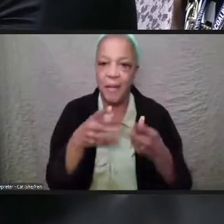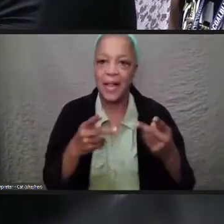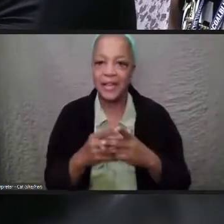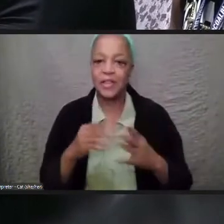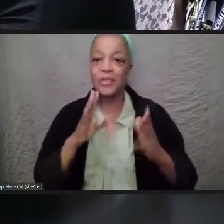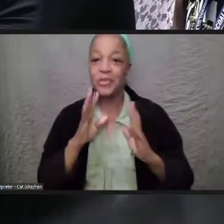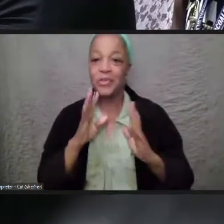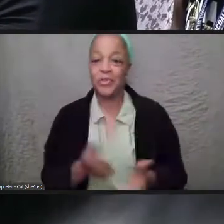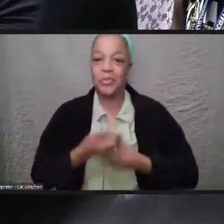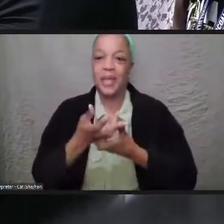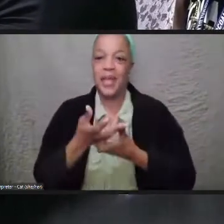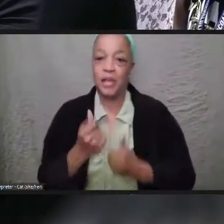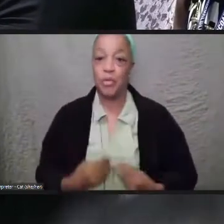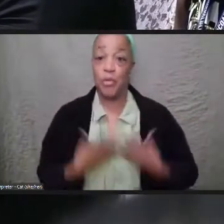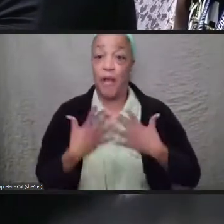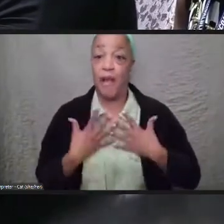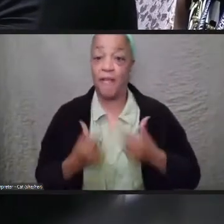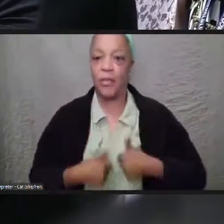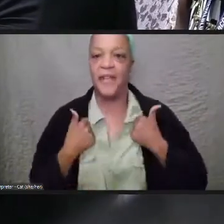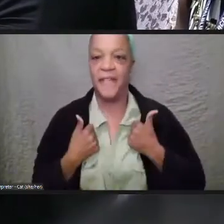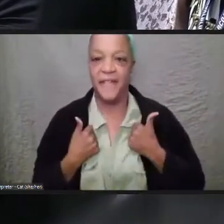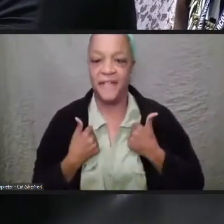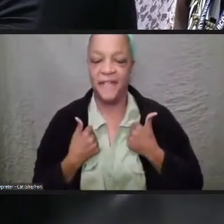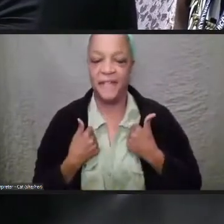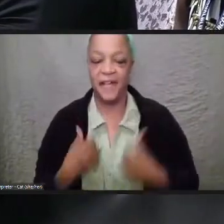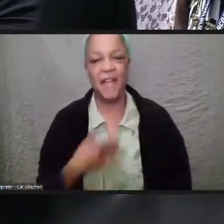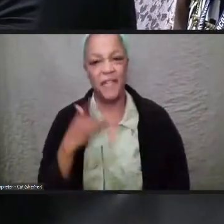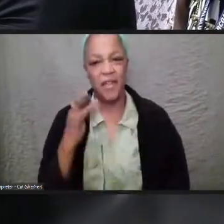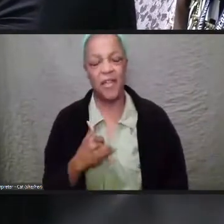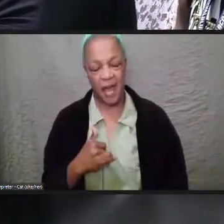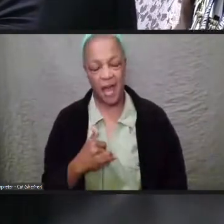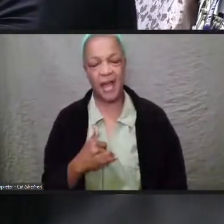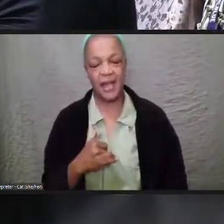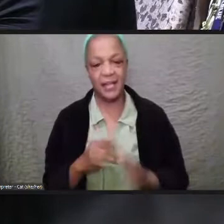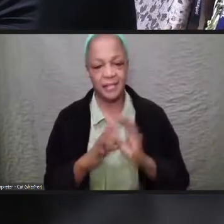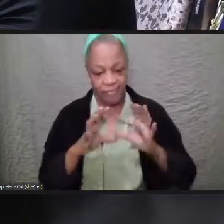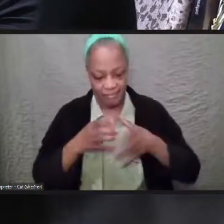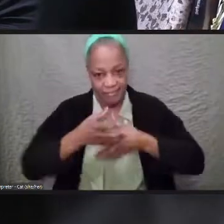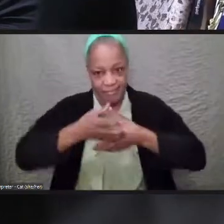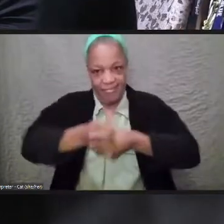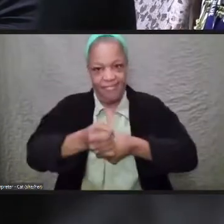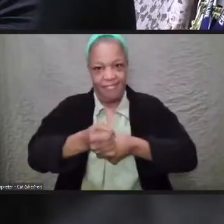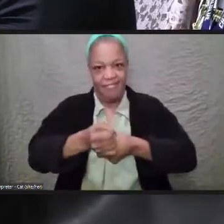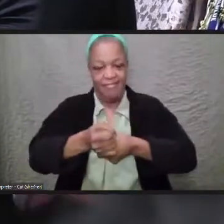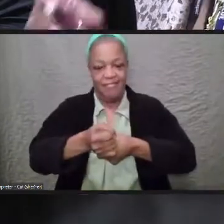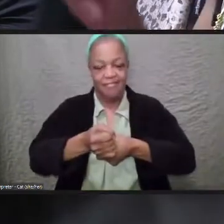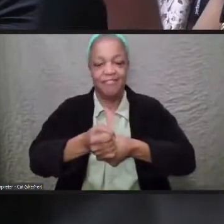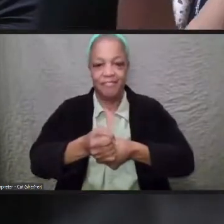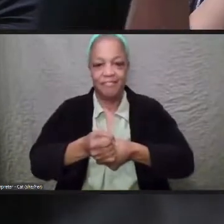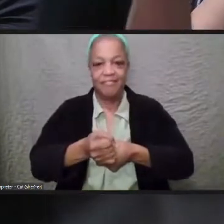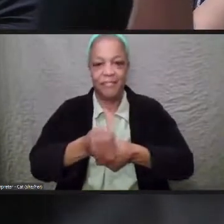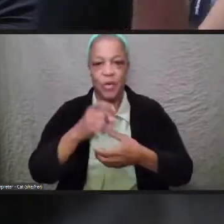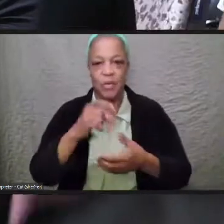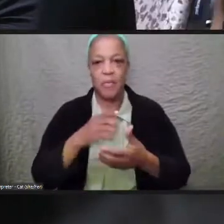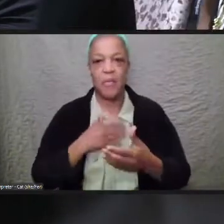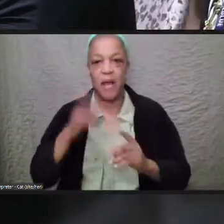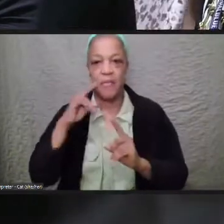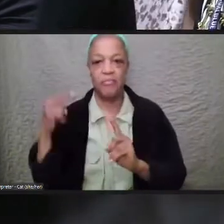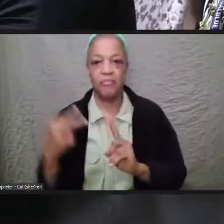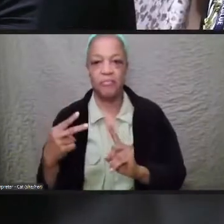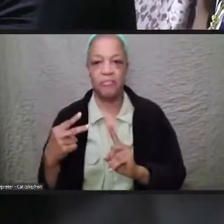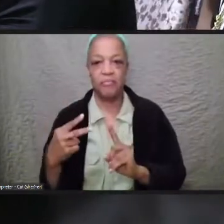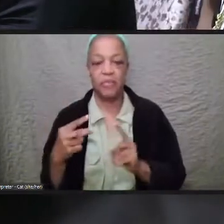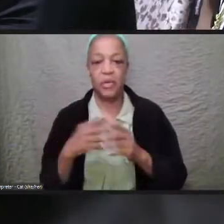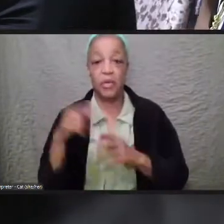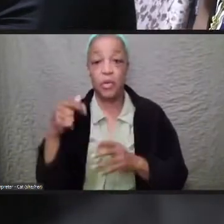and to live. And I feel that really encapsulates what I view as being